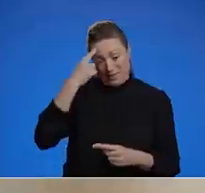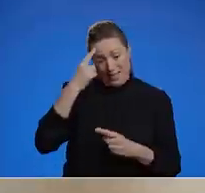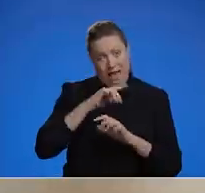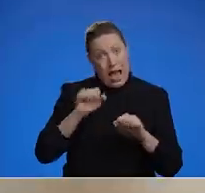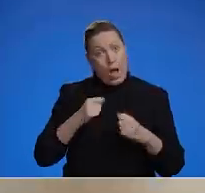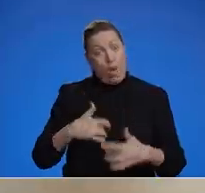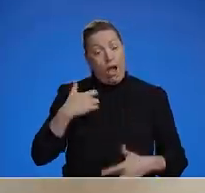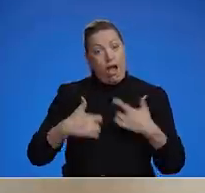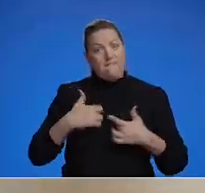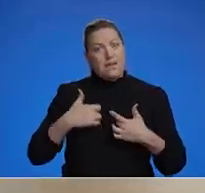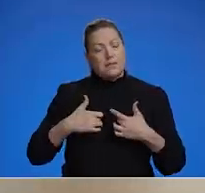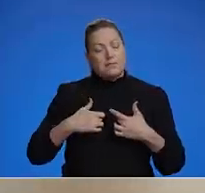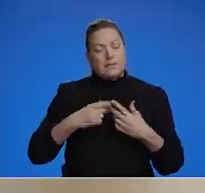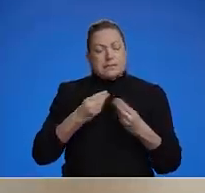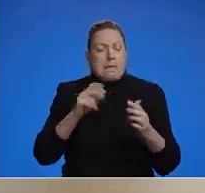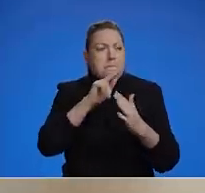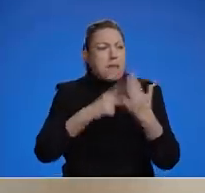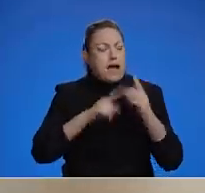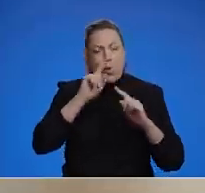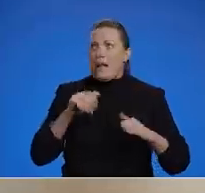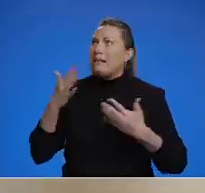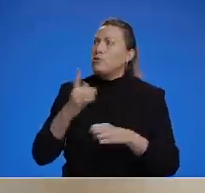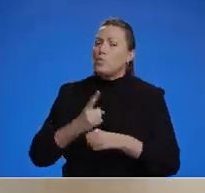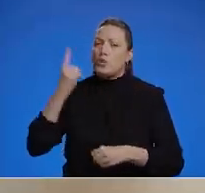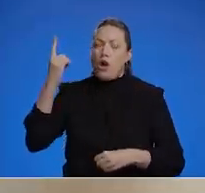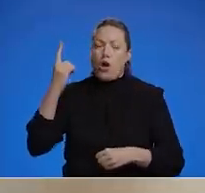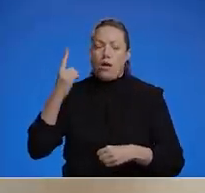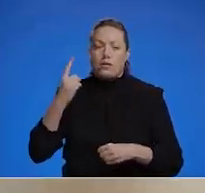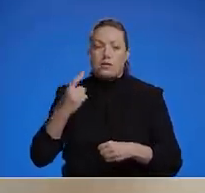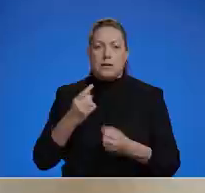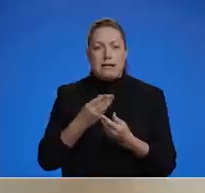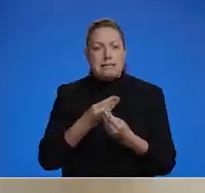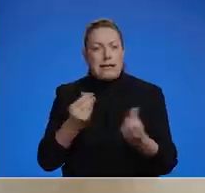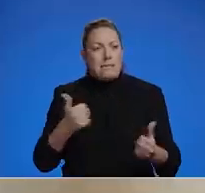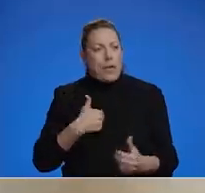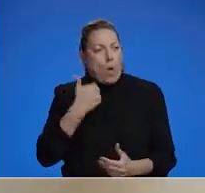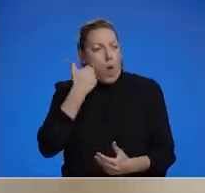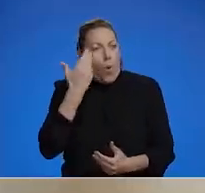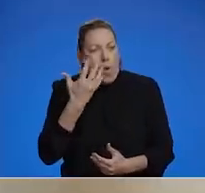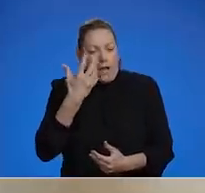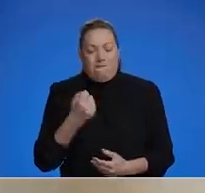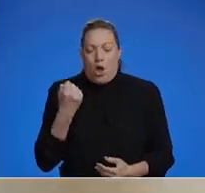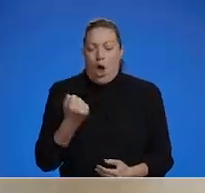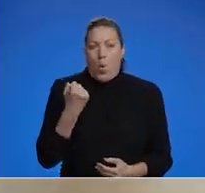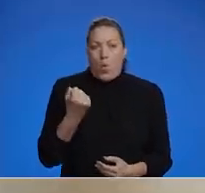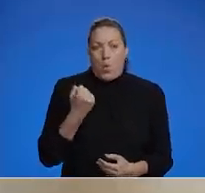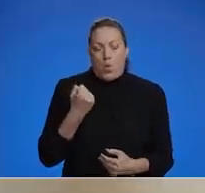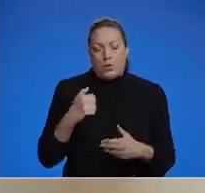lives which we do not want to give to God. There is nearly always something we hold